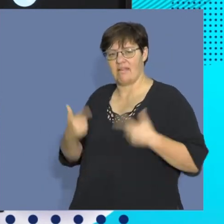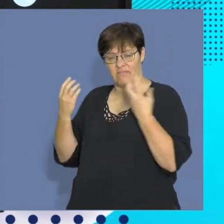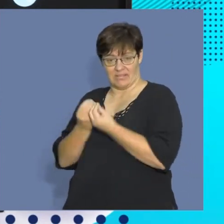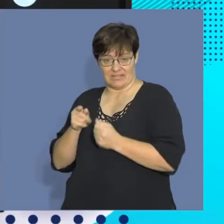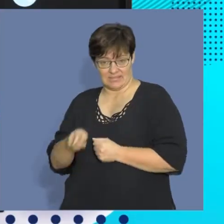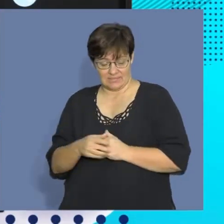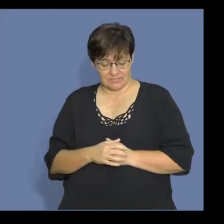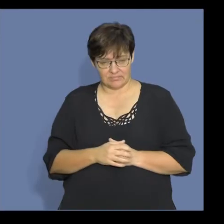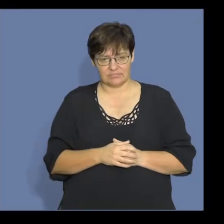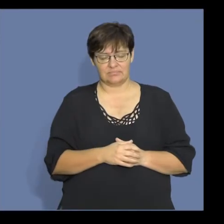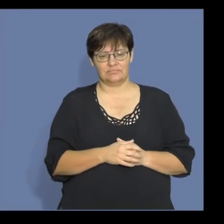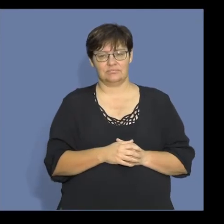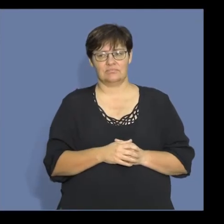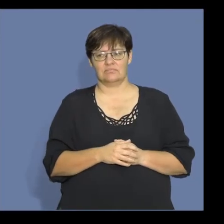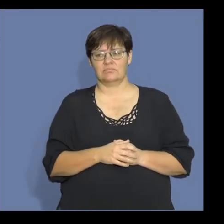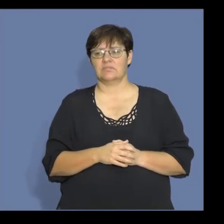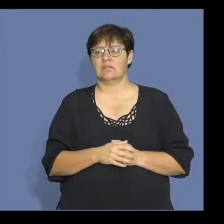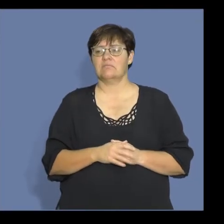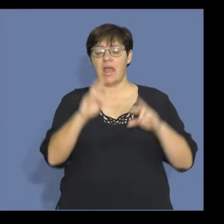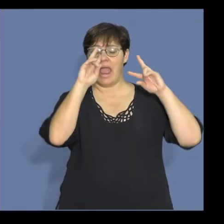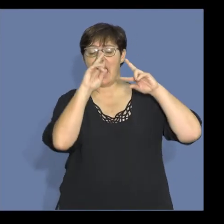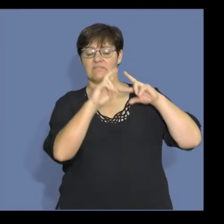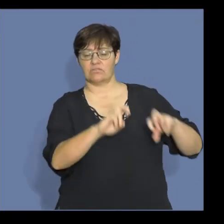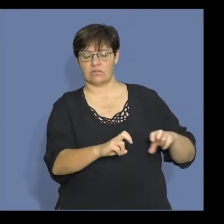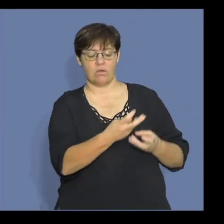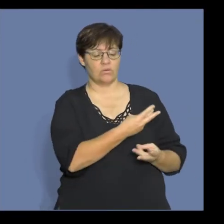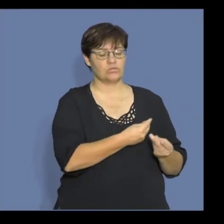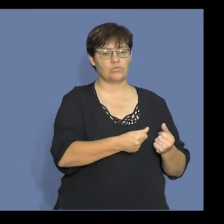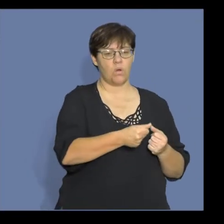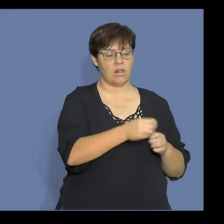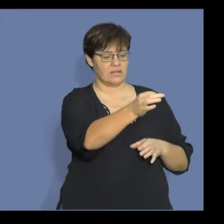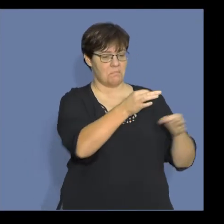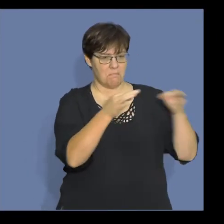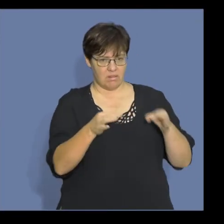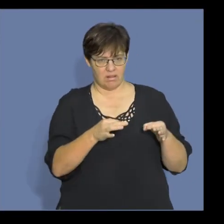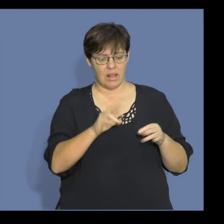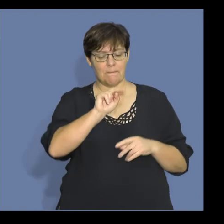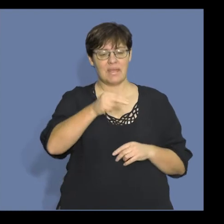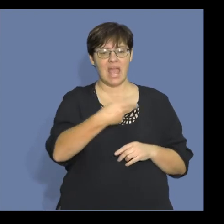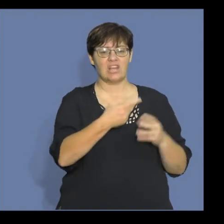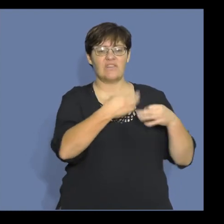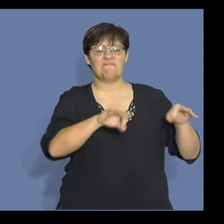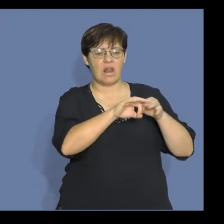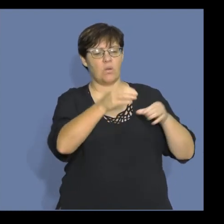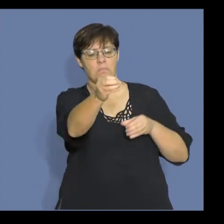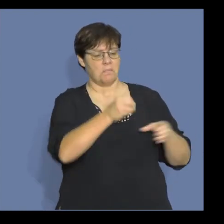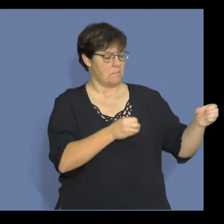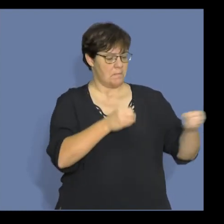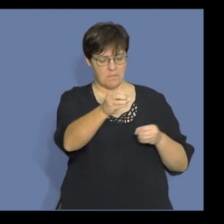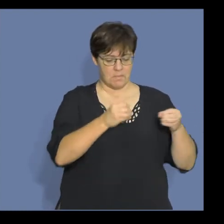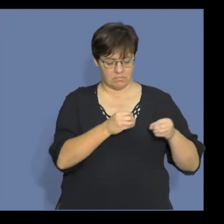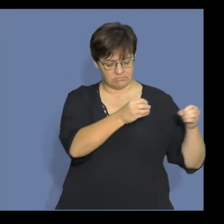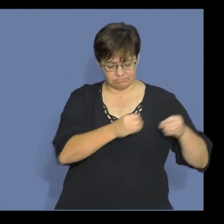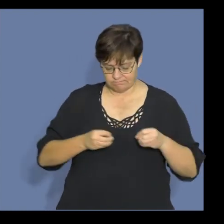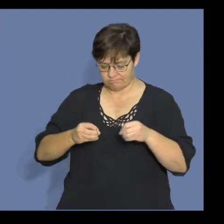question. In an investigation, soil samples with different pH values were taken to determine